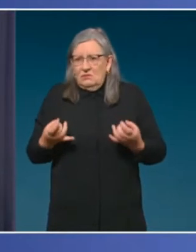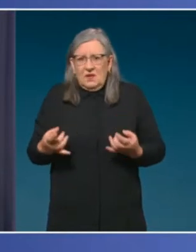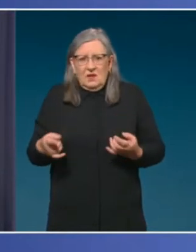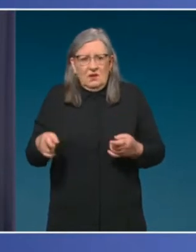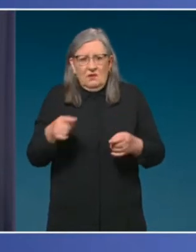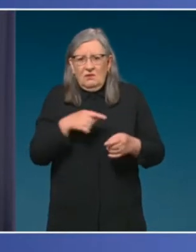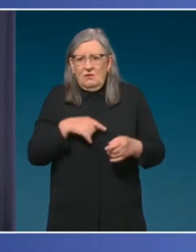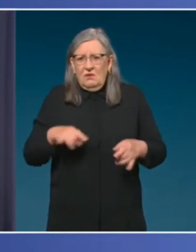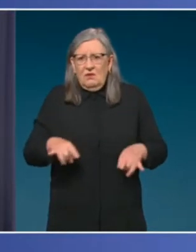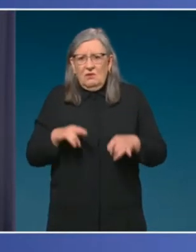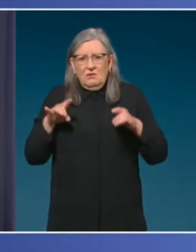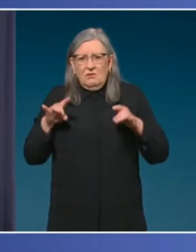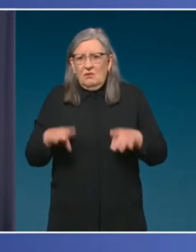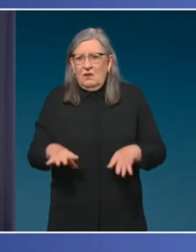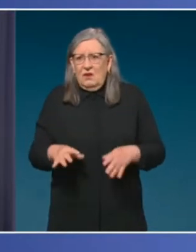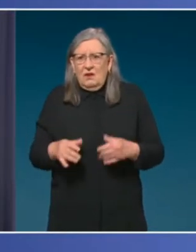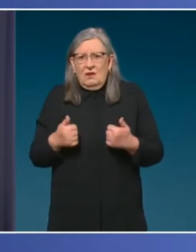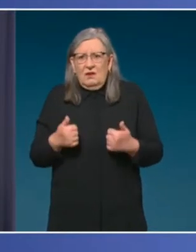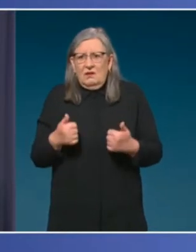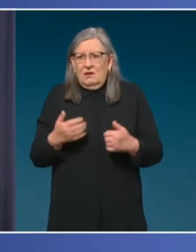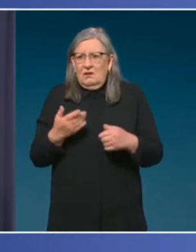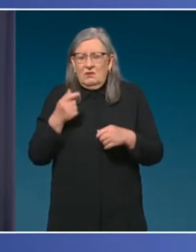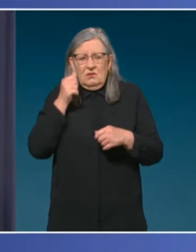variants. We are now at